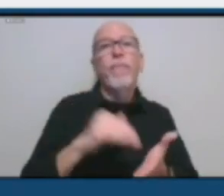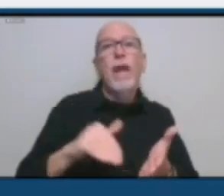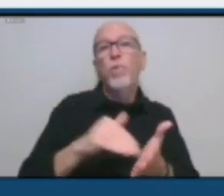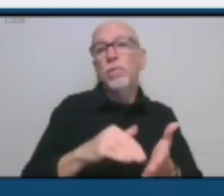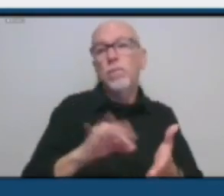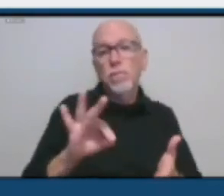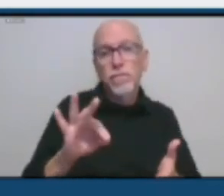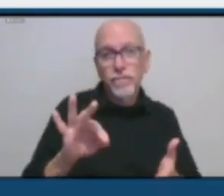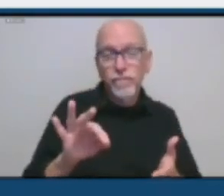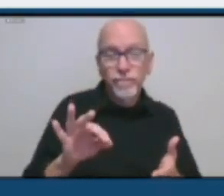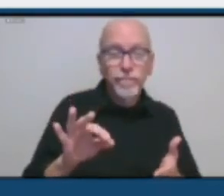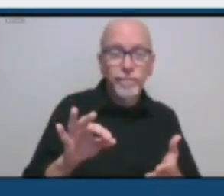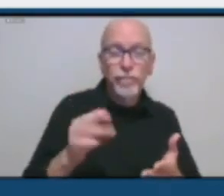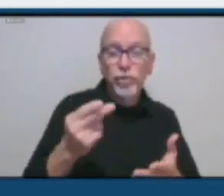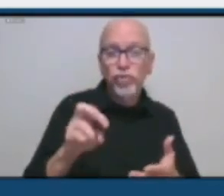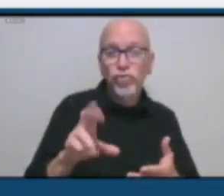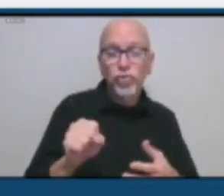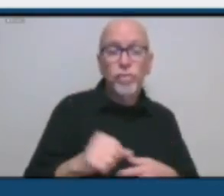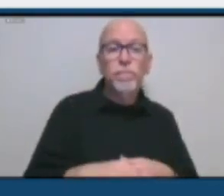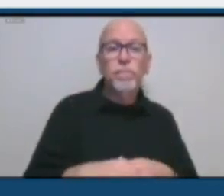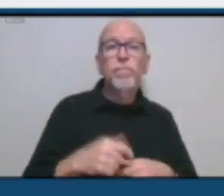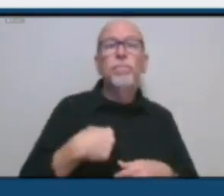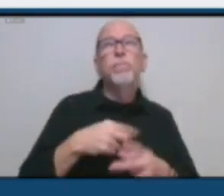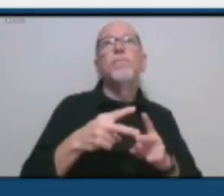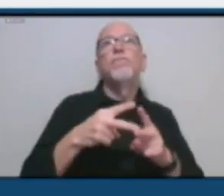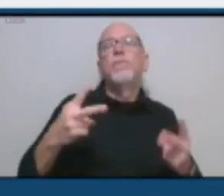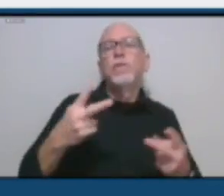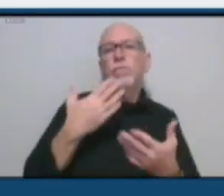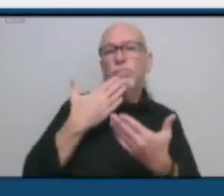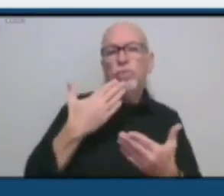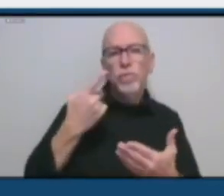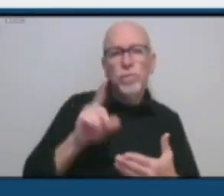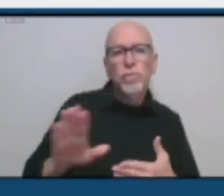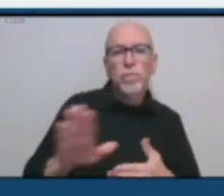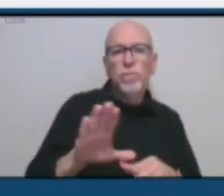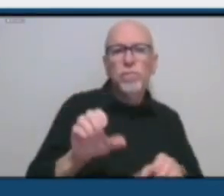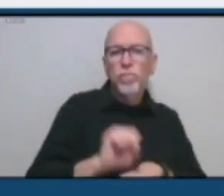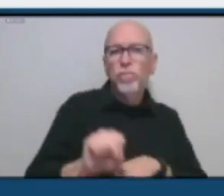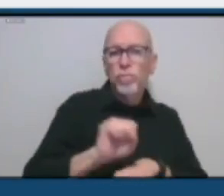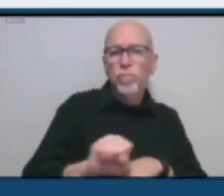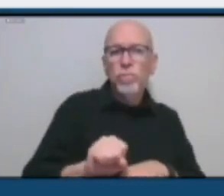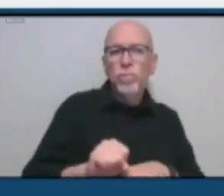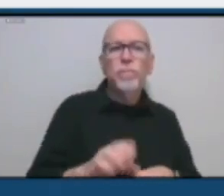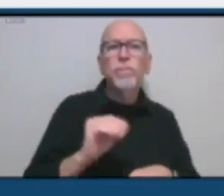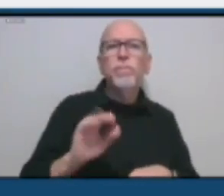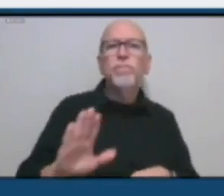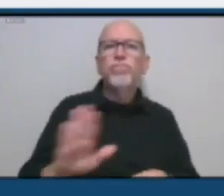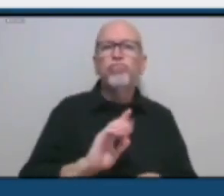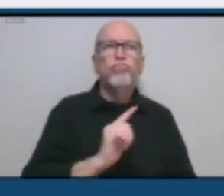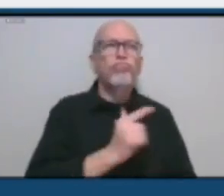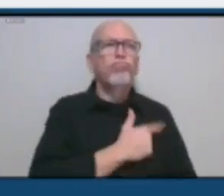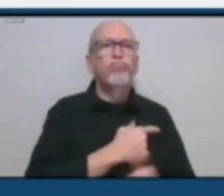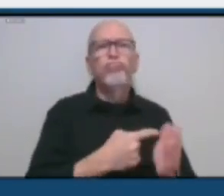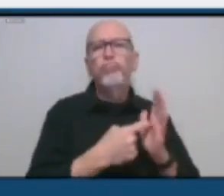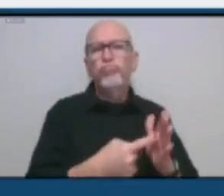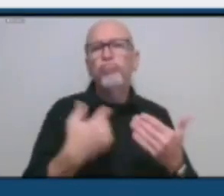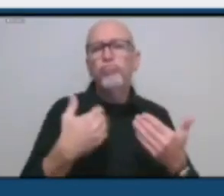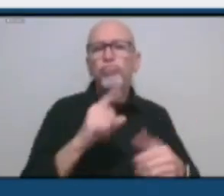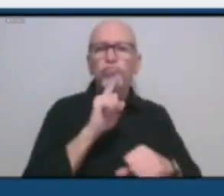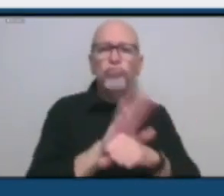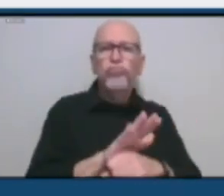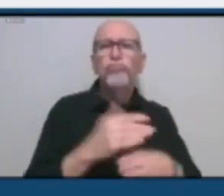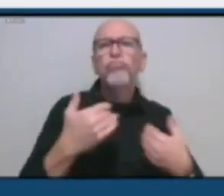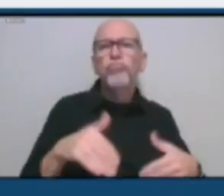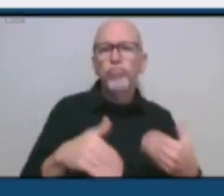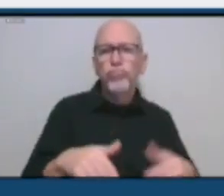Hoosiers. And we are very appreciative of the work that they performed and the dedication that they've shown